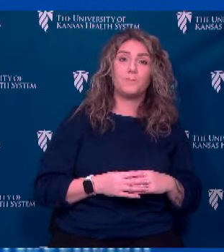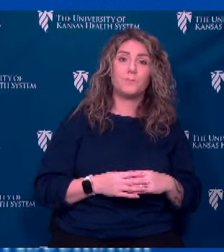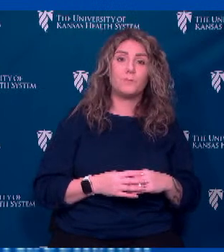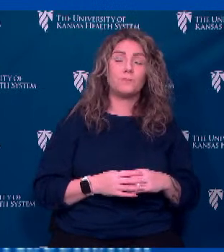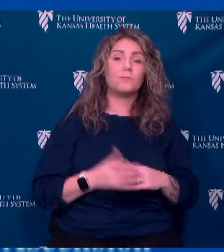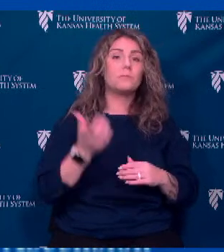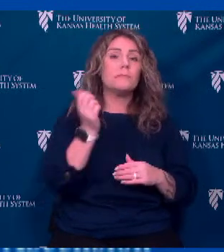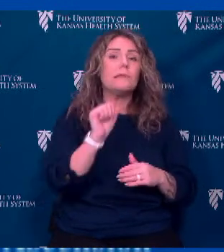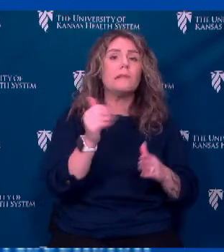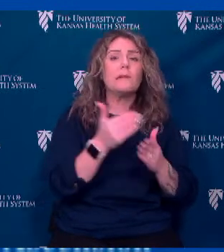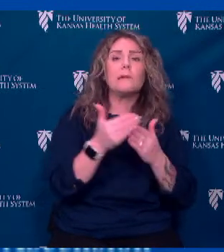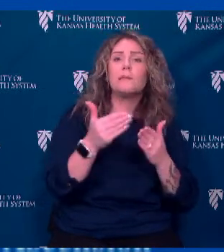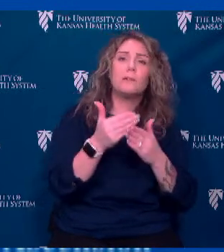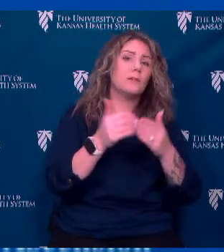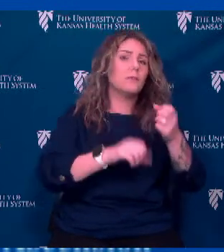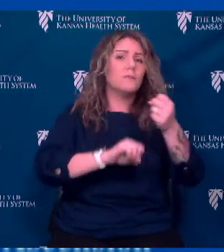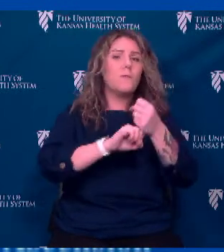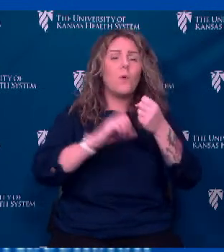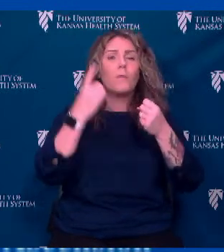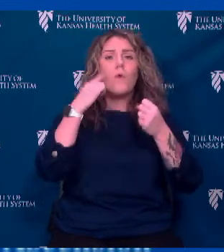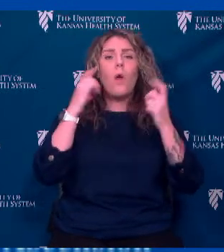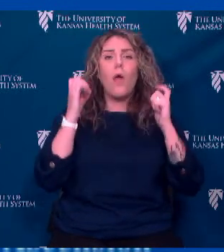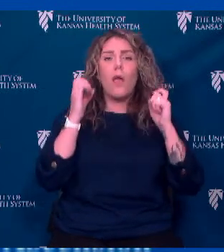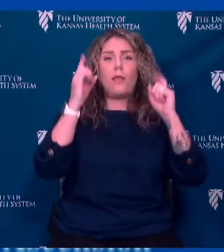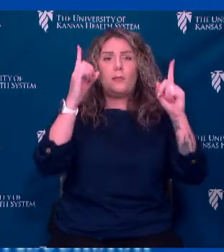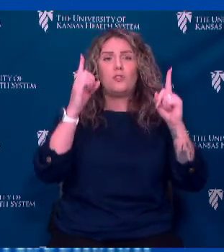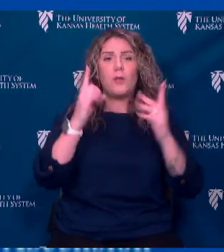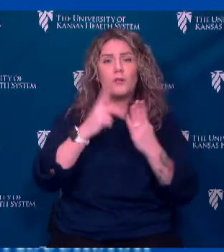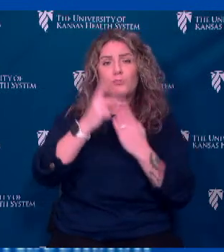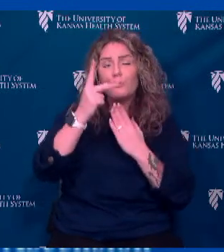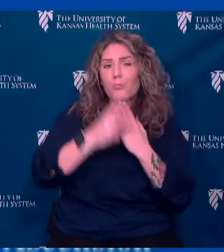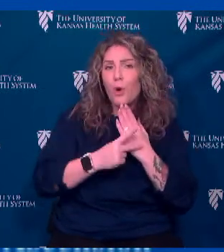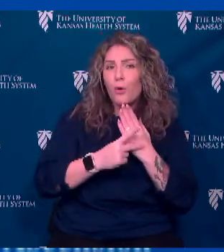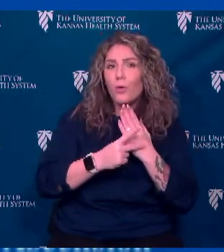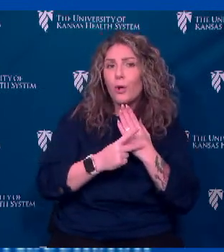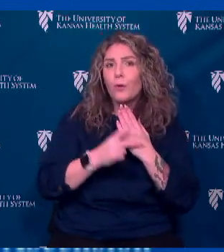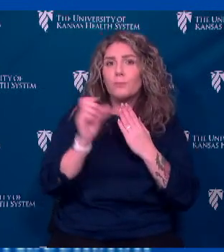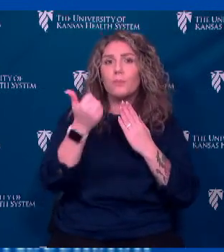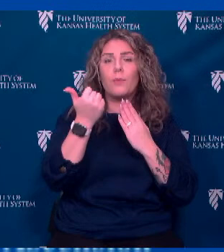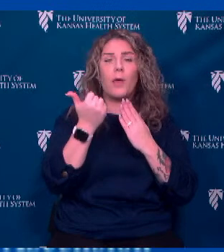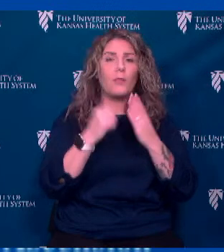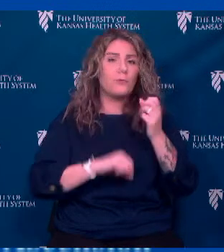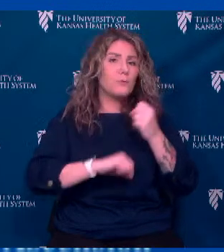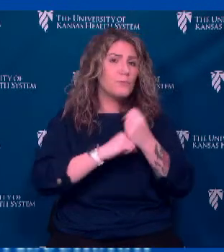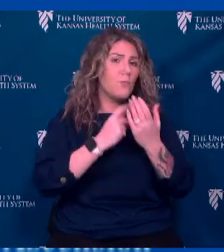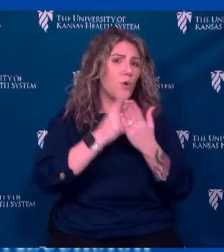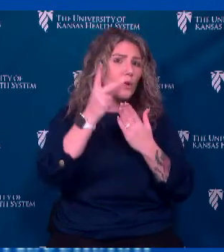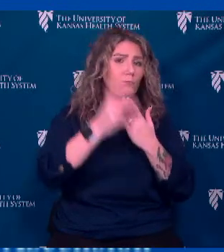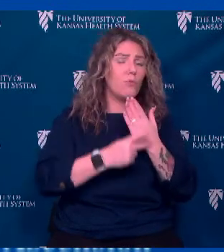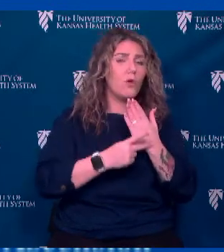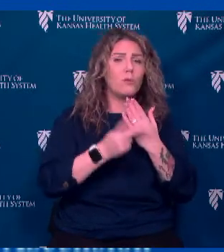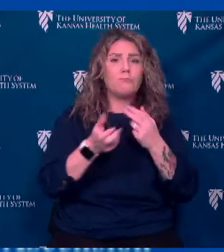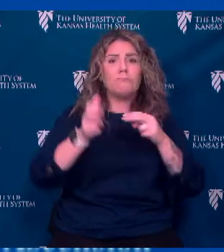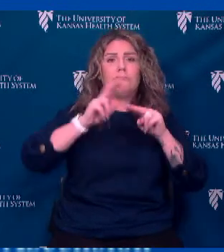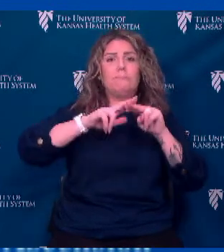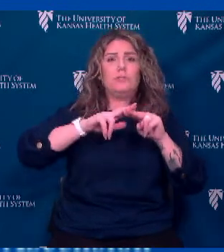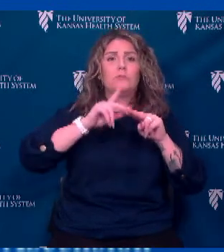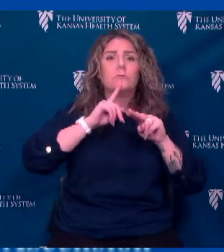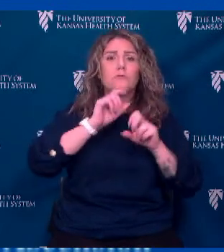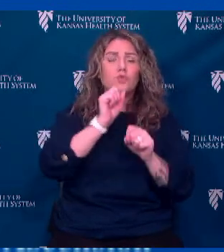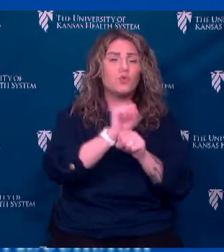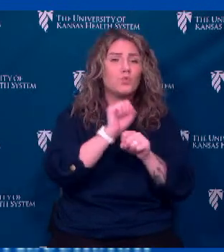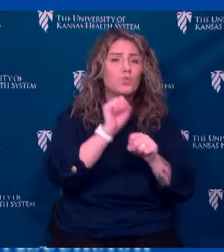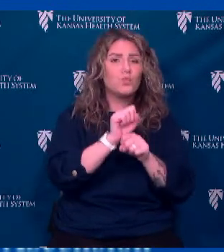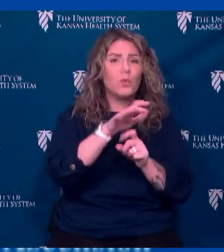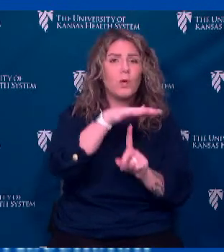Anything that can be supportive of education programs, and other support programs that would increase the workforce is needed.